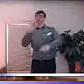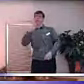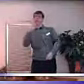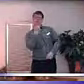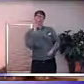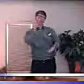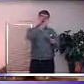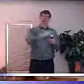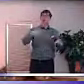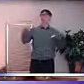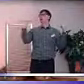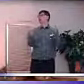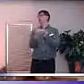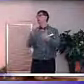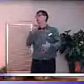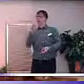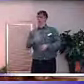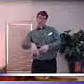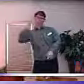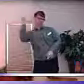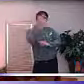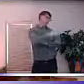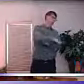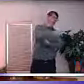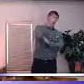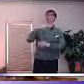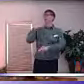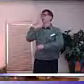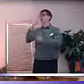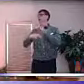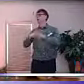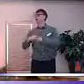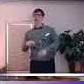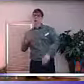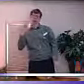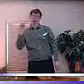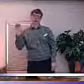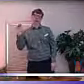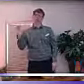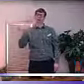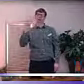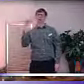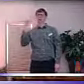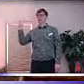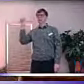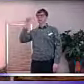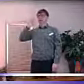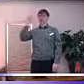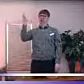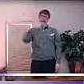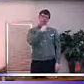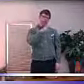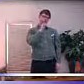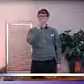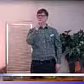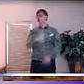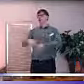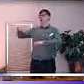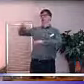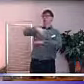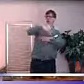true. Until one day, a man by the name of Roger Bannister ran that mile in under